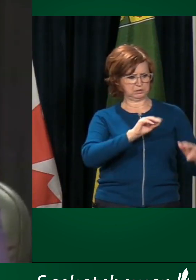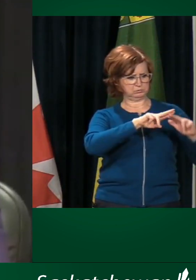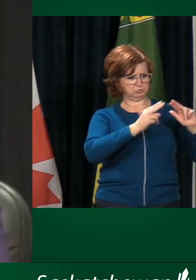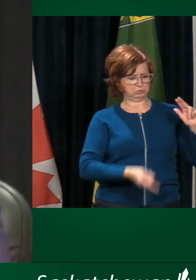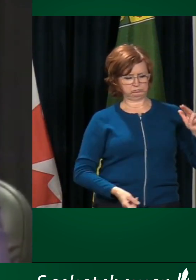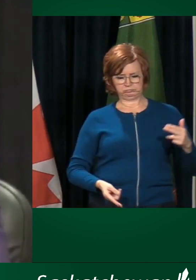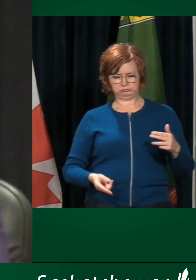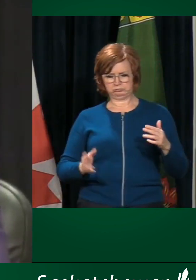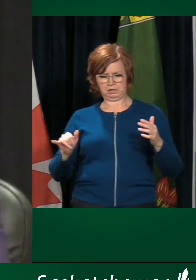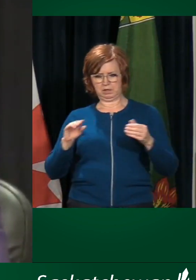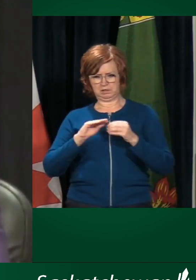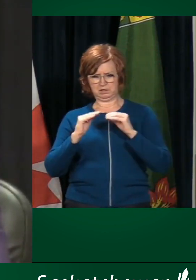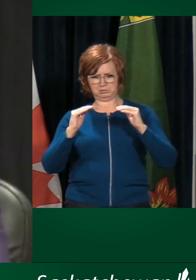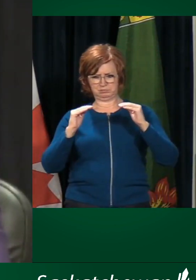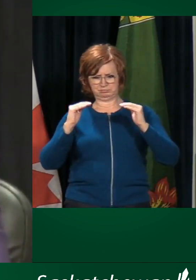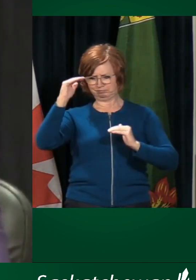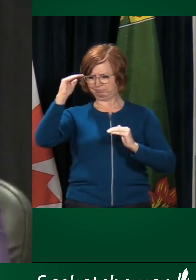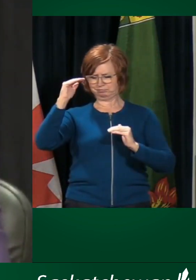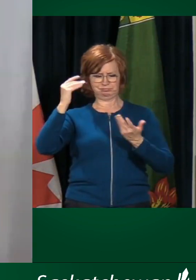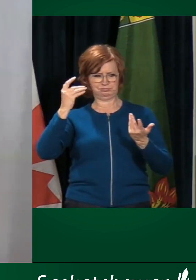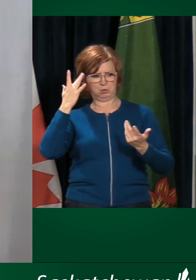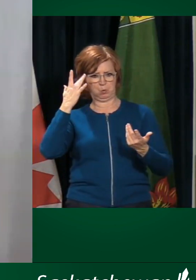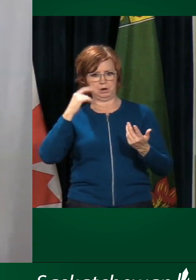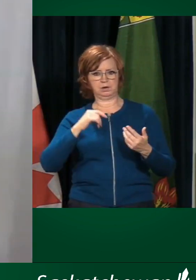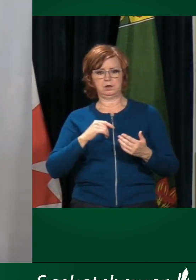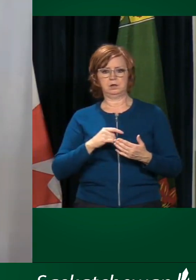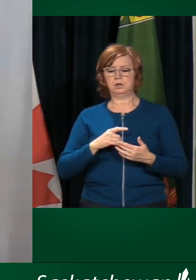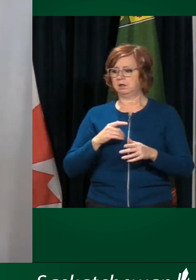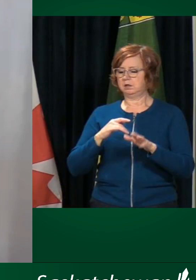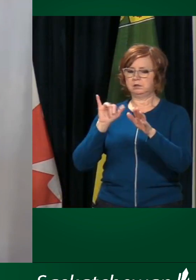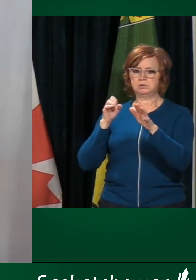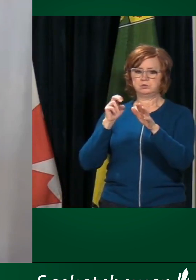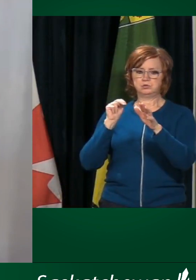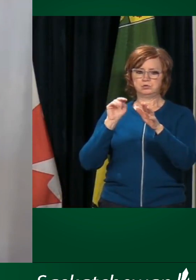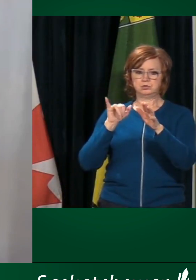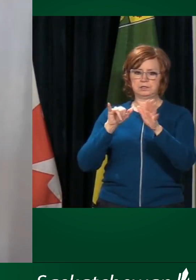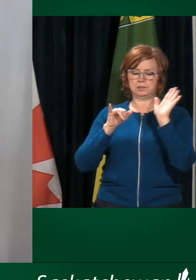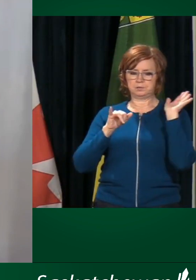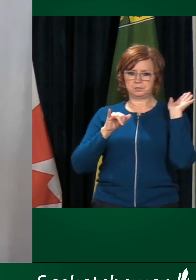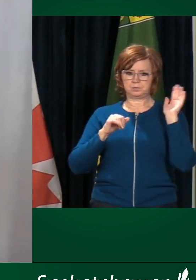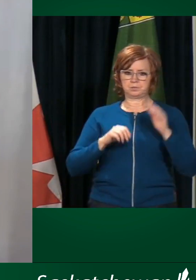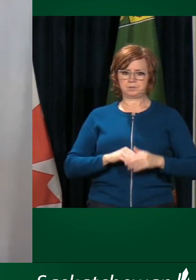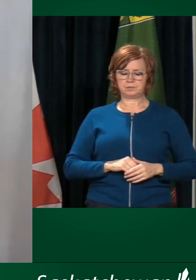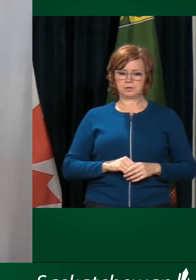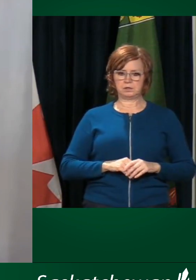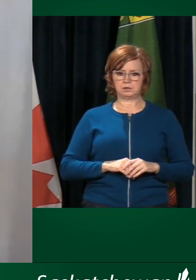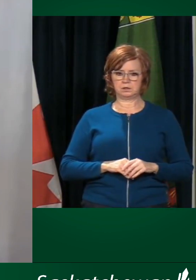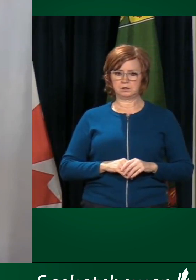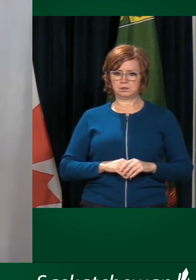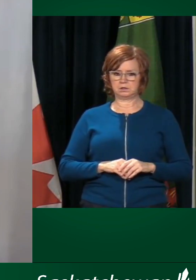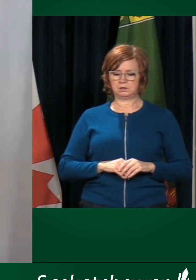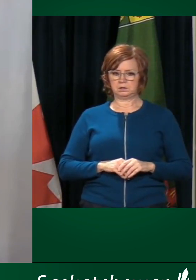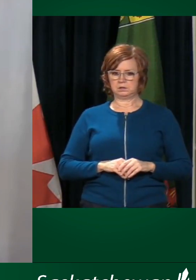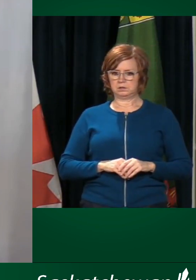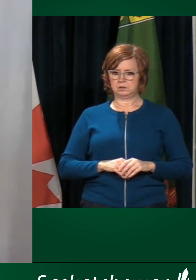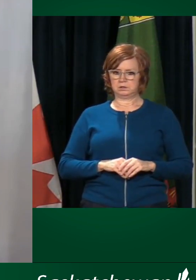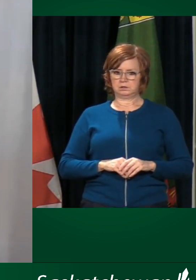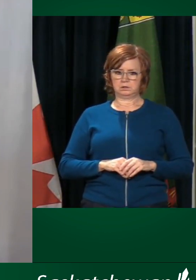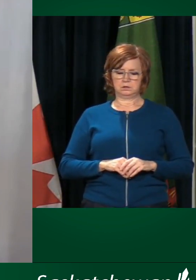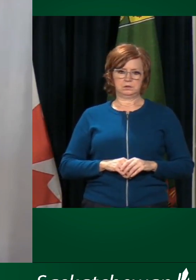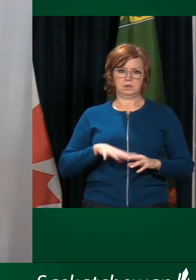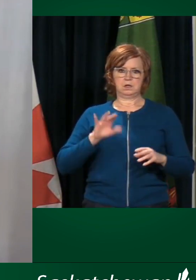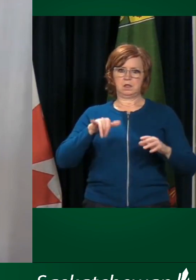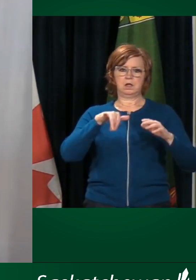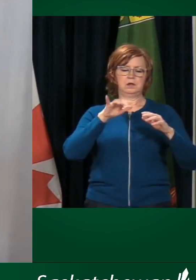Jenny, do you want to take that one? Mm-hmm. Yeah, so part of the reason is that the models have been continued to